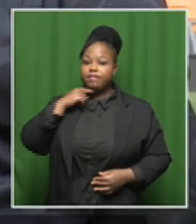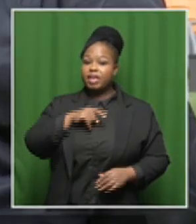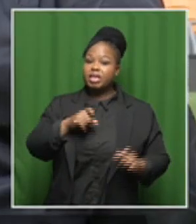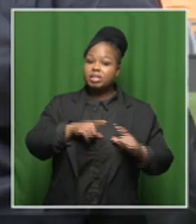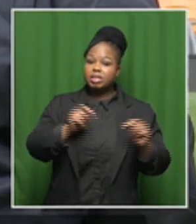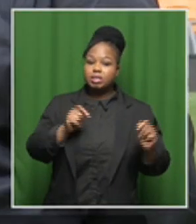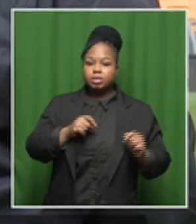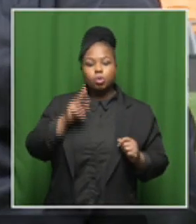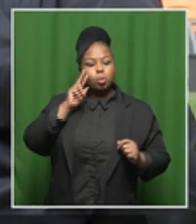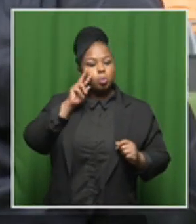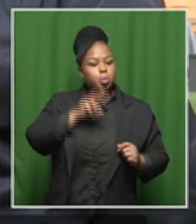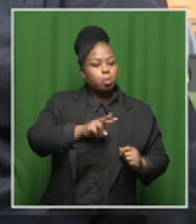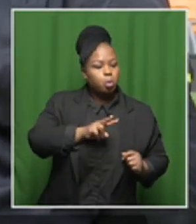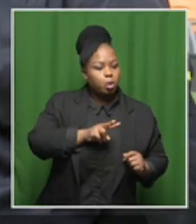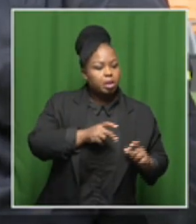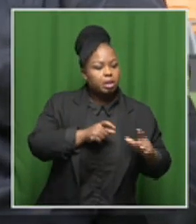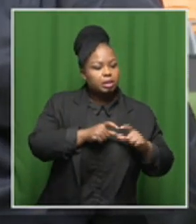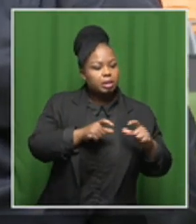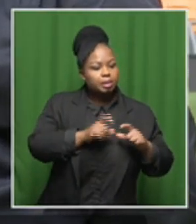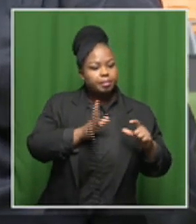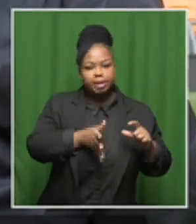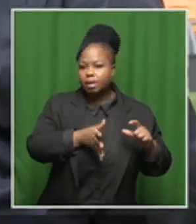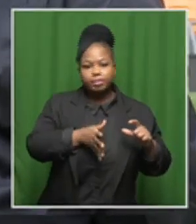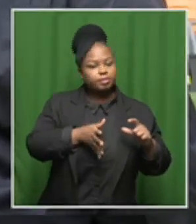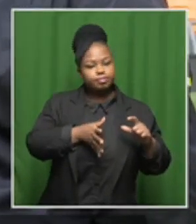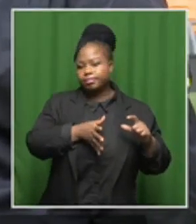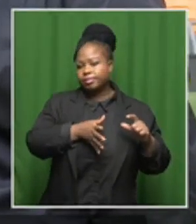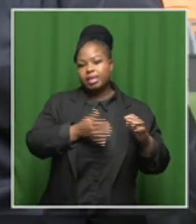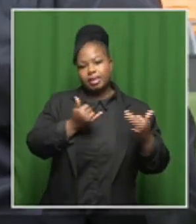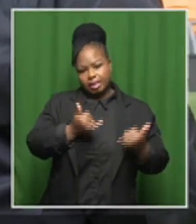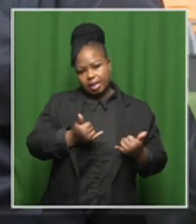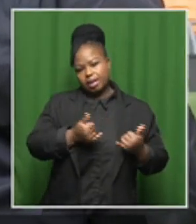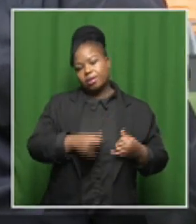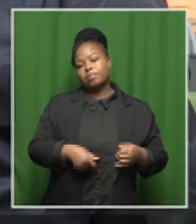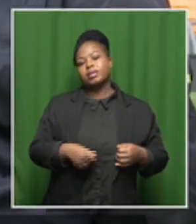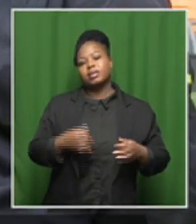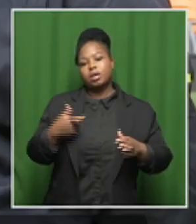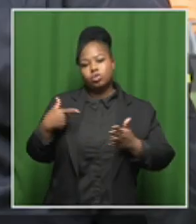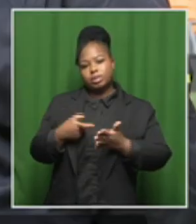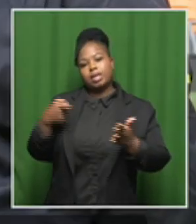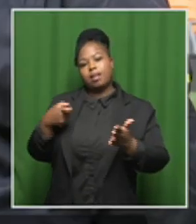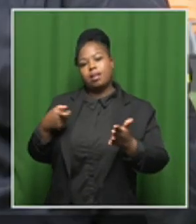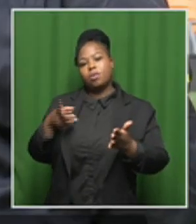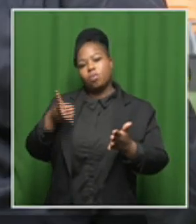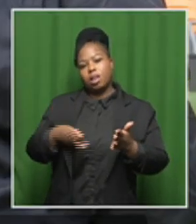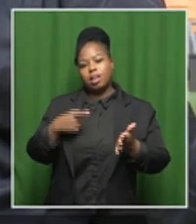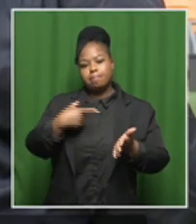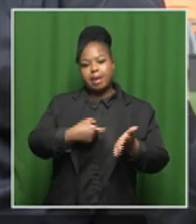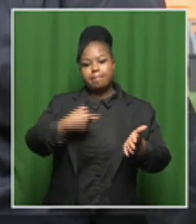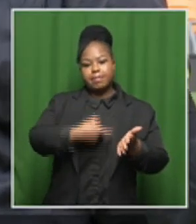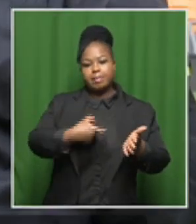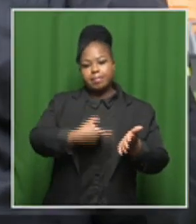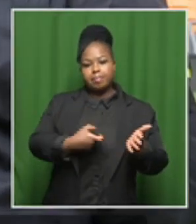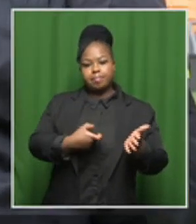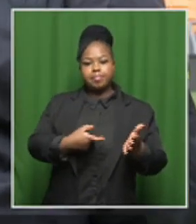visual check on the ticket initially at the other games. There's going to be a scanning system in place there now.